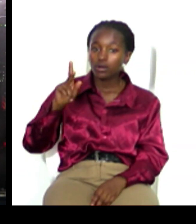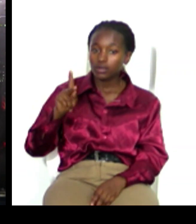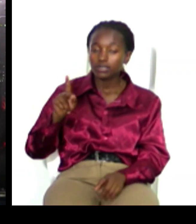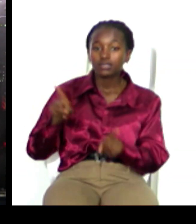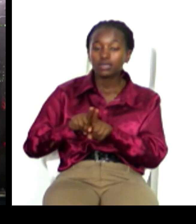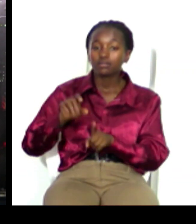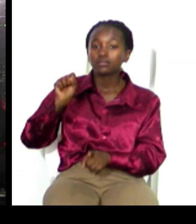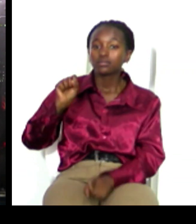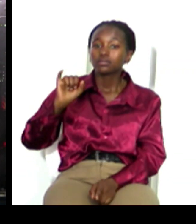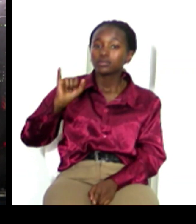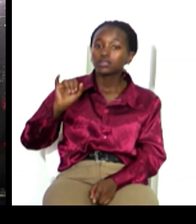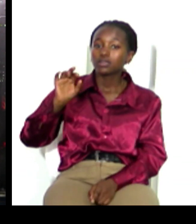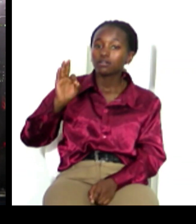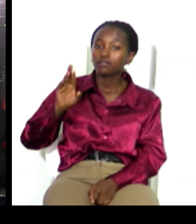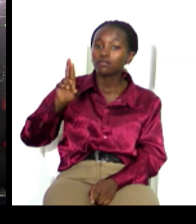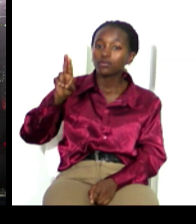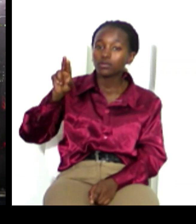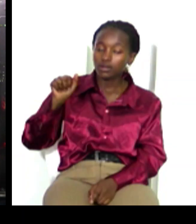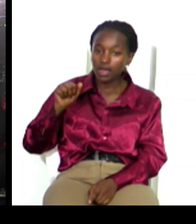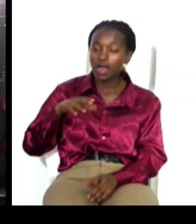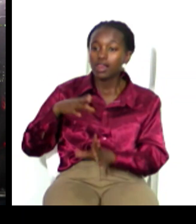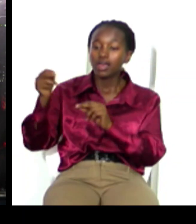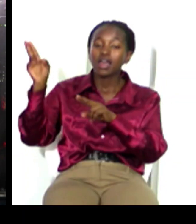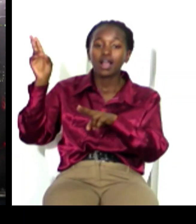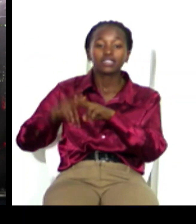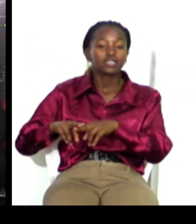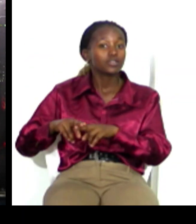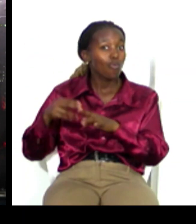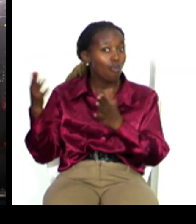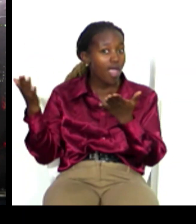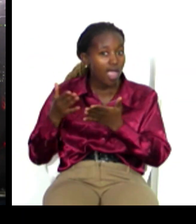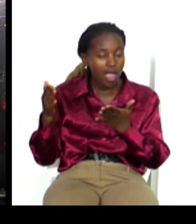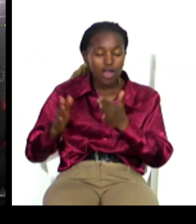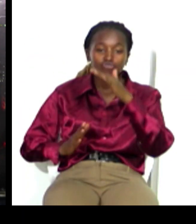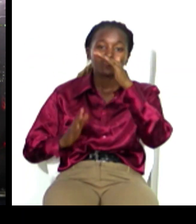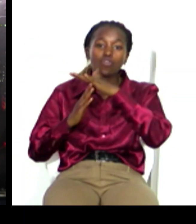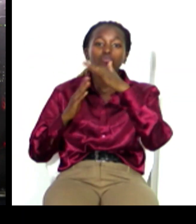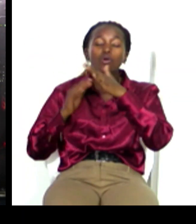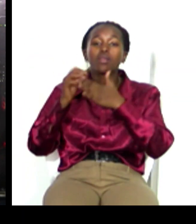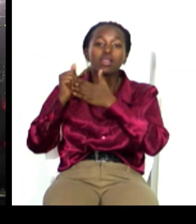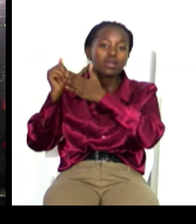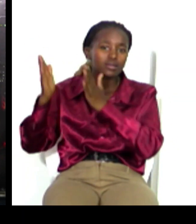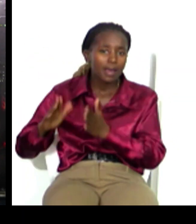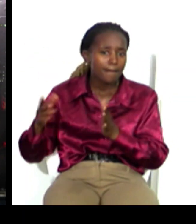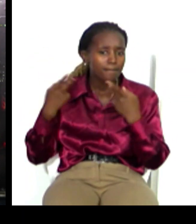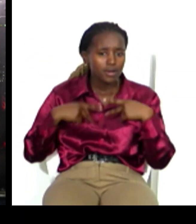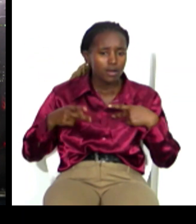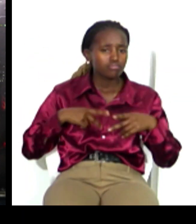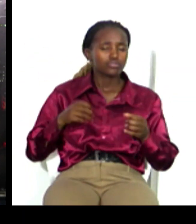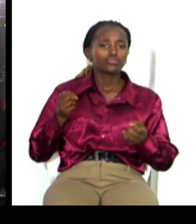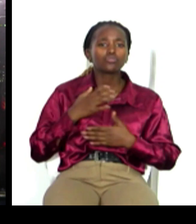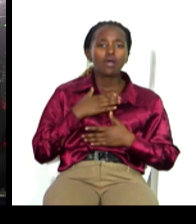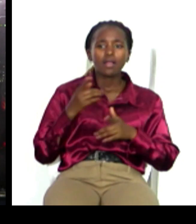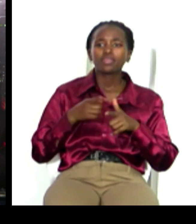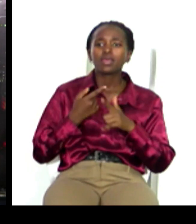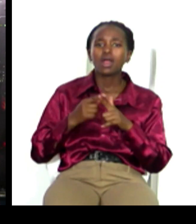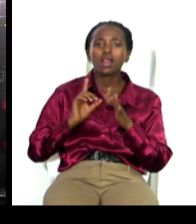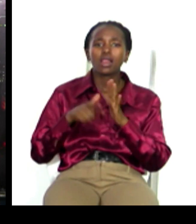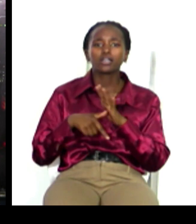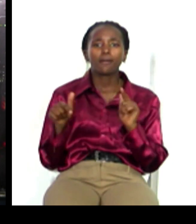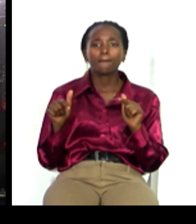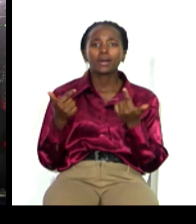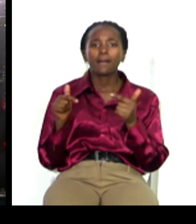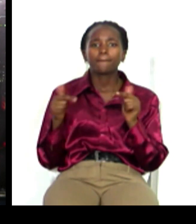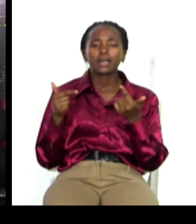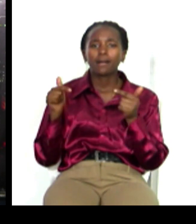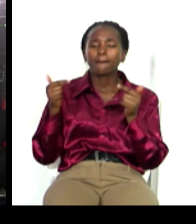walienda wakakaa kwa seat za majority leaders in the Senate. Something that ni shock watu. So vita ikaanza kutokea hapo, conflict